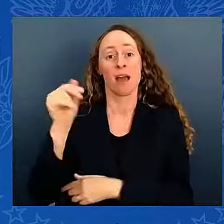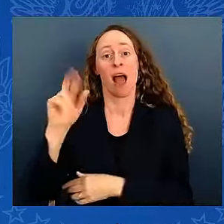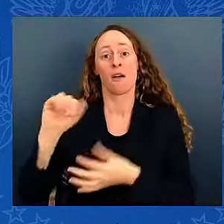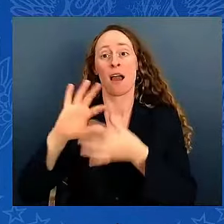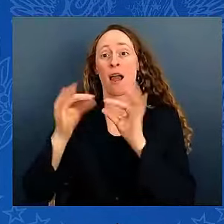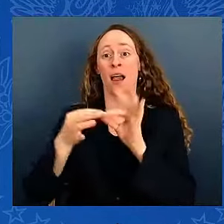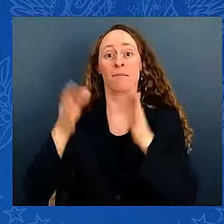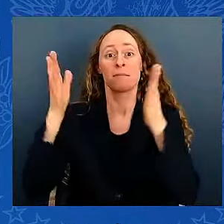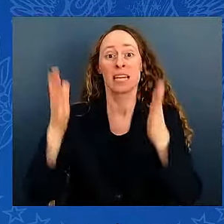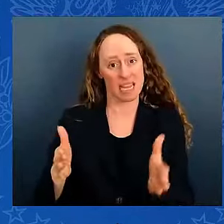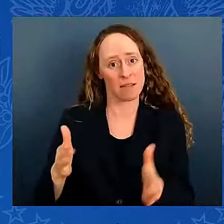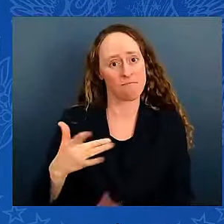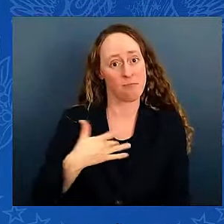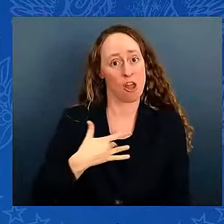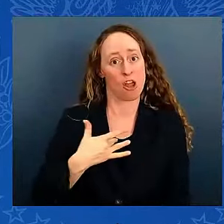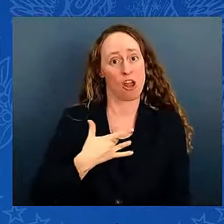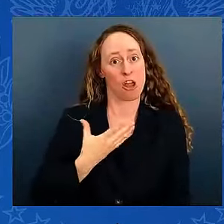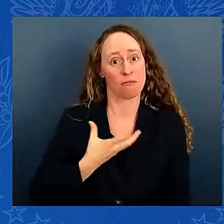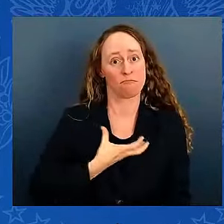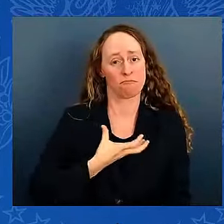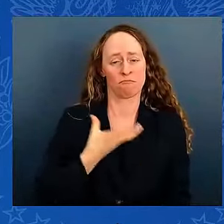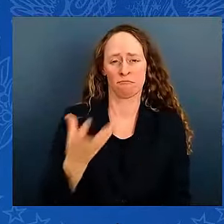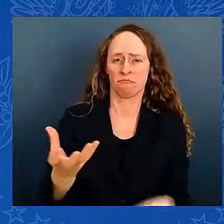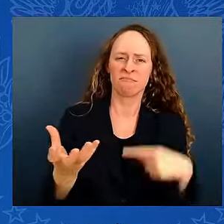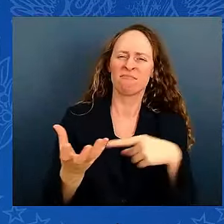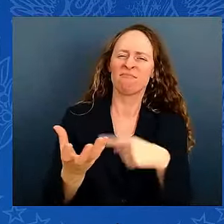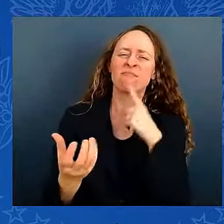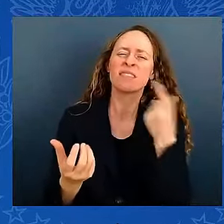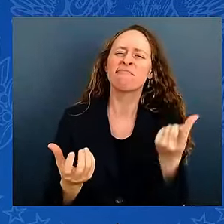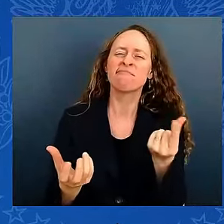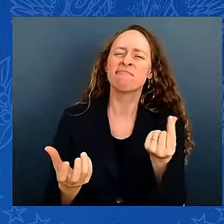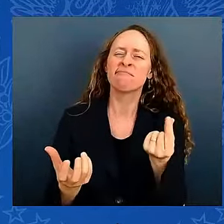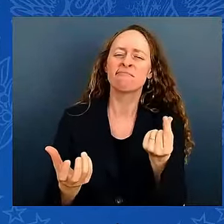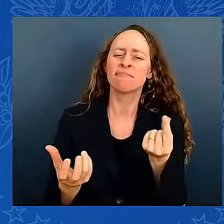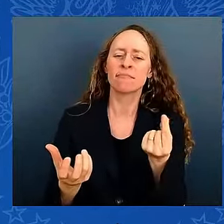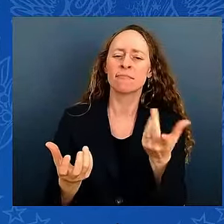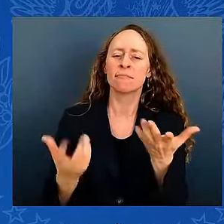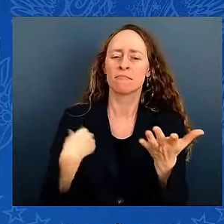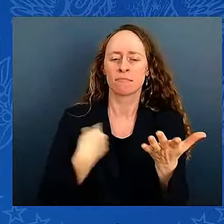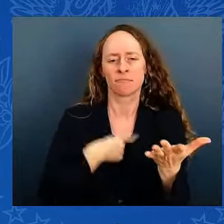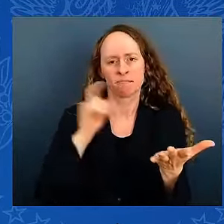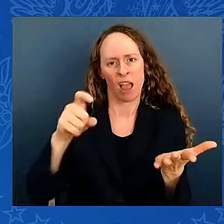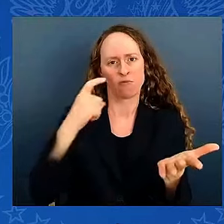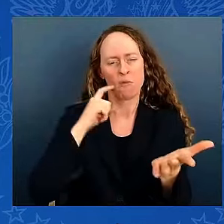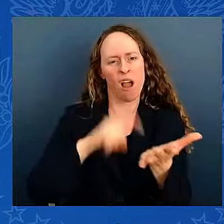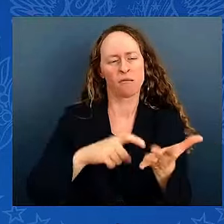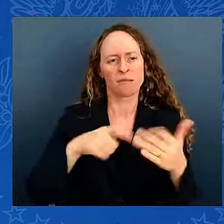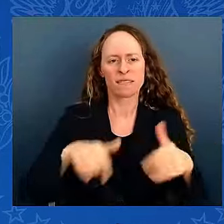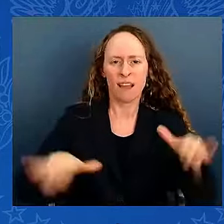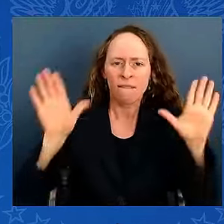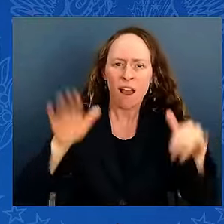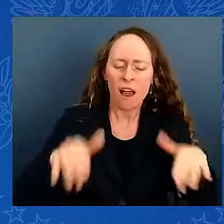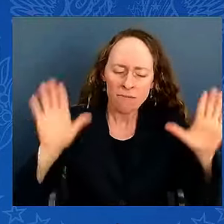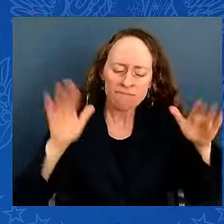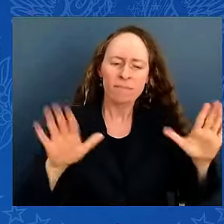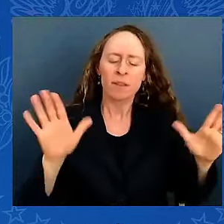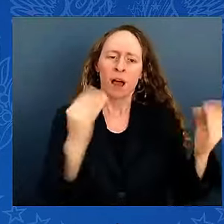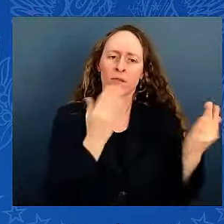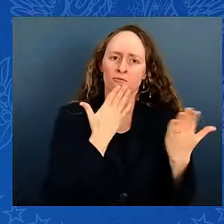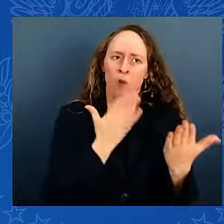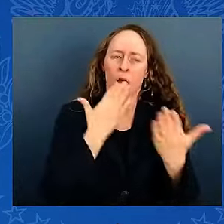country, making sacrifices and facing adversity, those seen and unseen. Each of